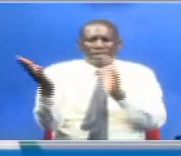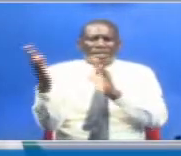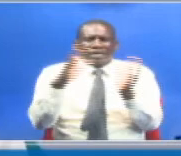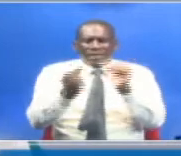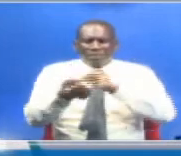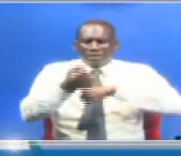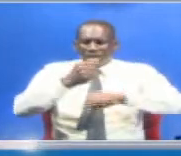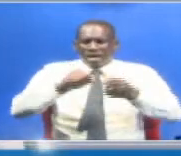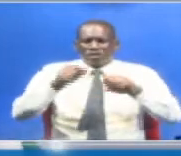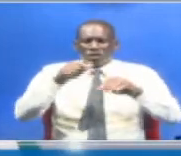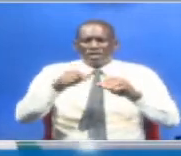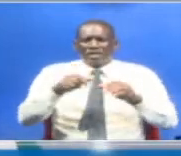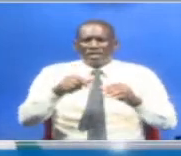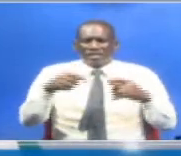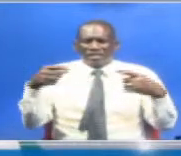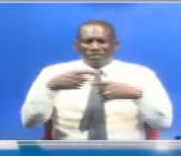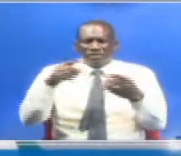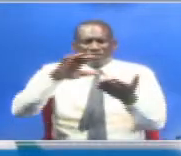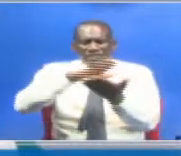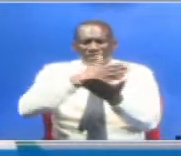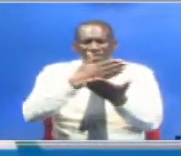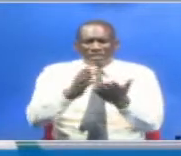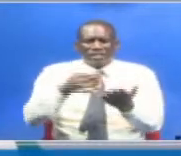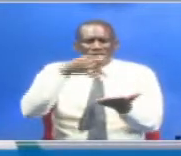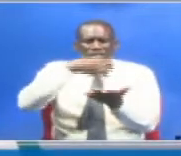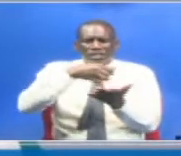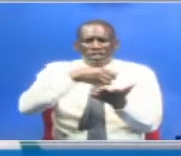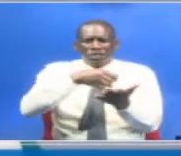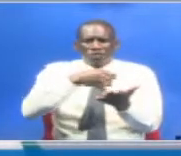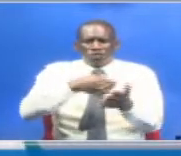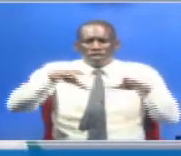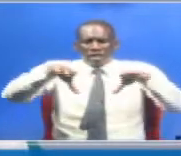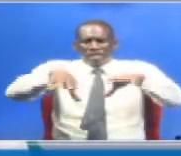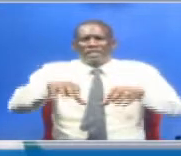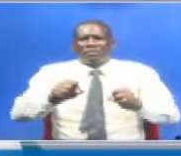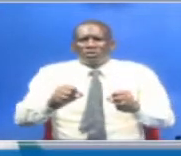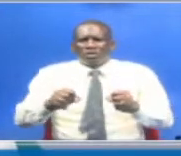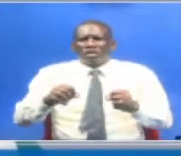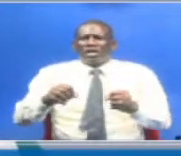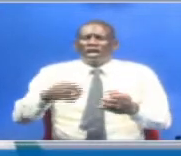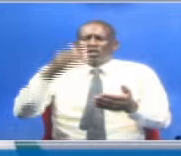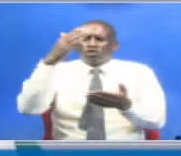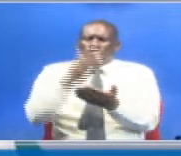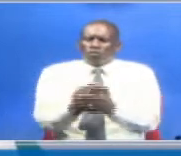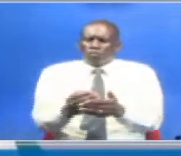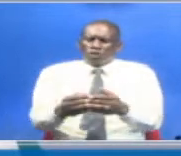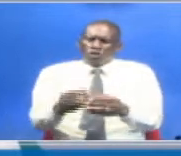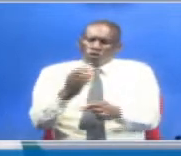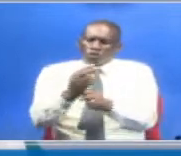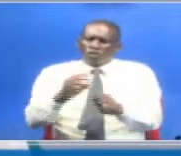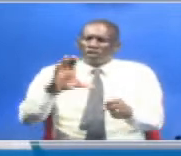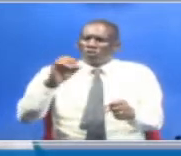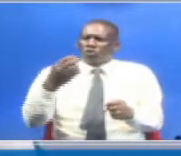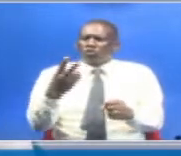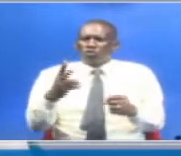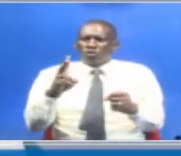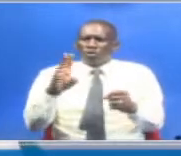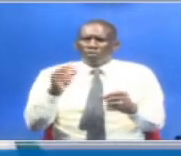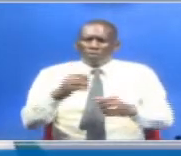a range of sectors, including adaptation, decarbonization, biodiversity protection, and